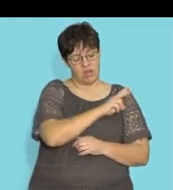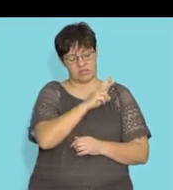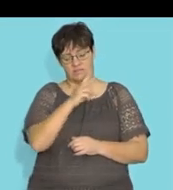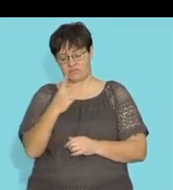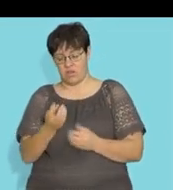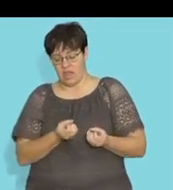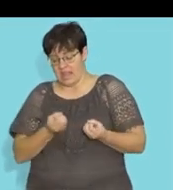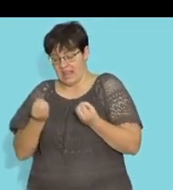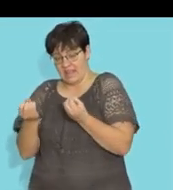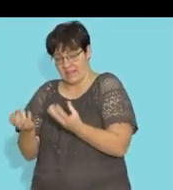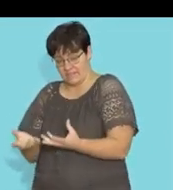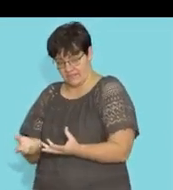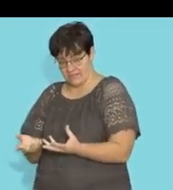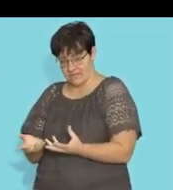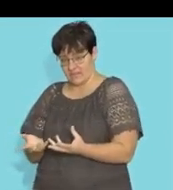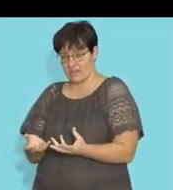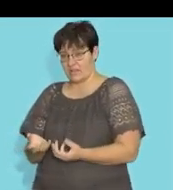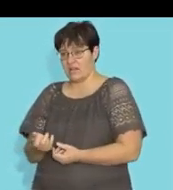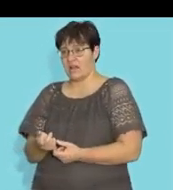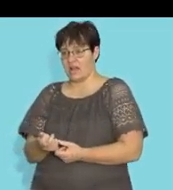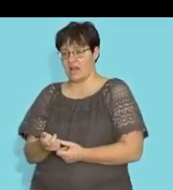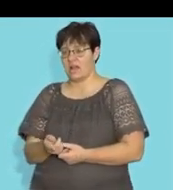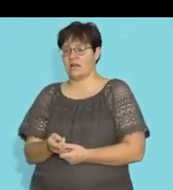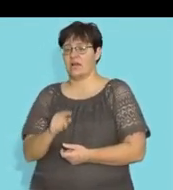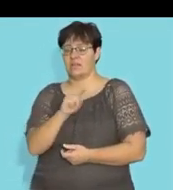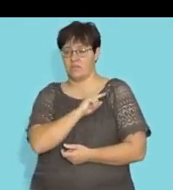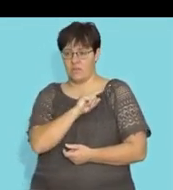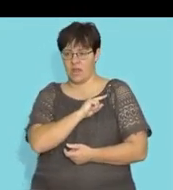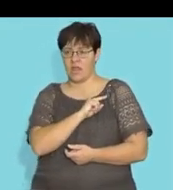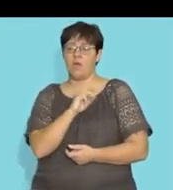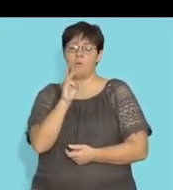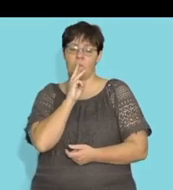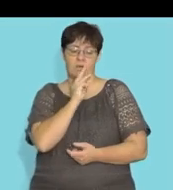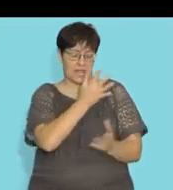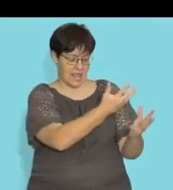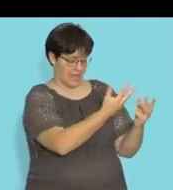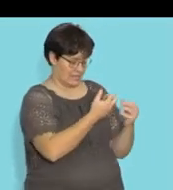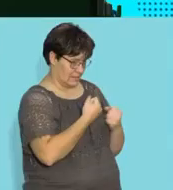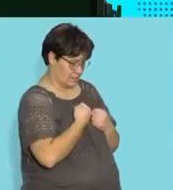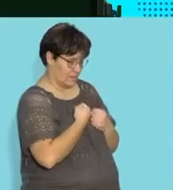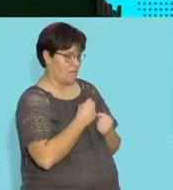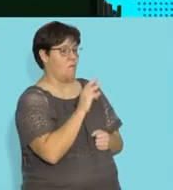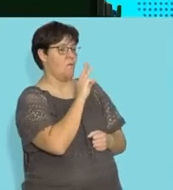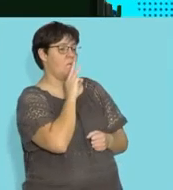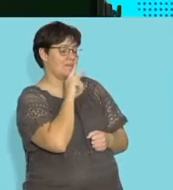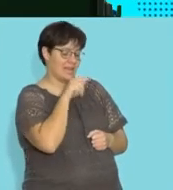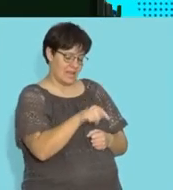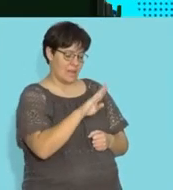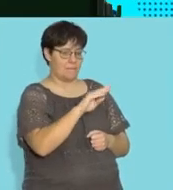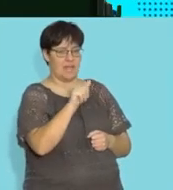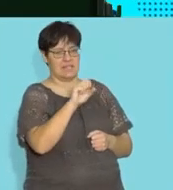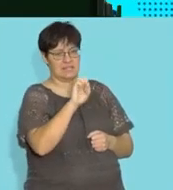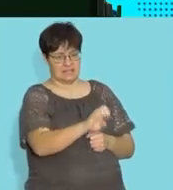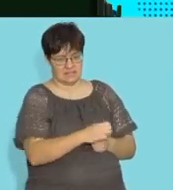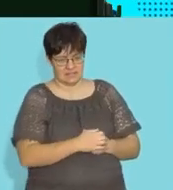transfer or give the proton, it's the acid, and because water accepts the proton, water is then